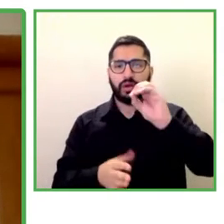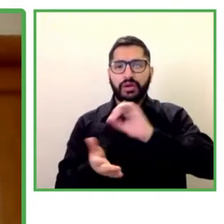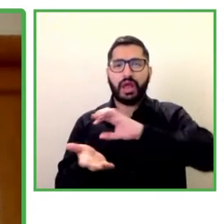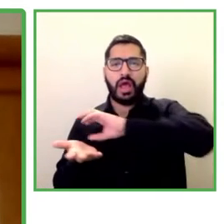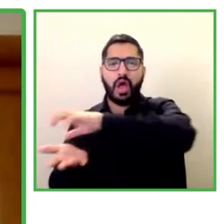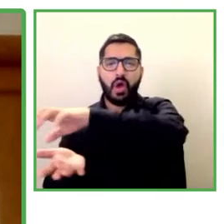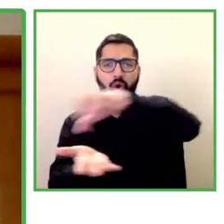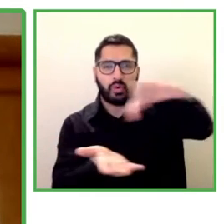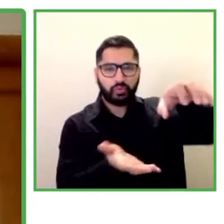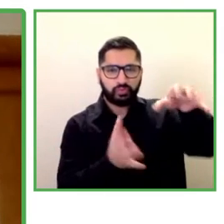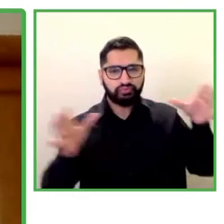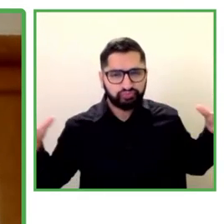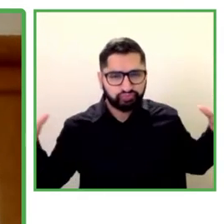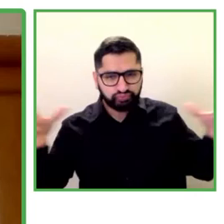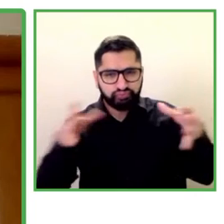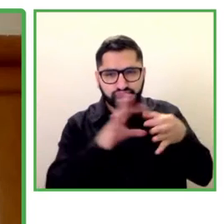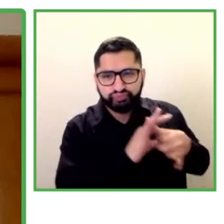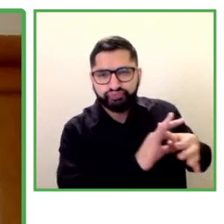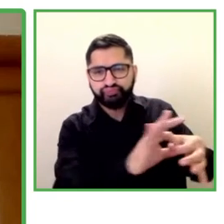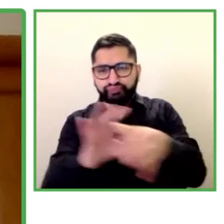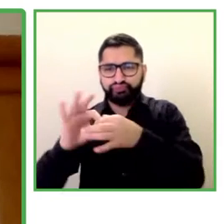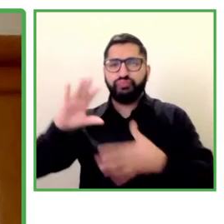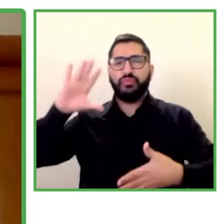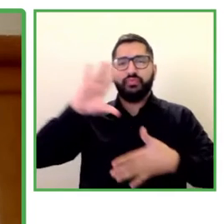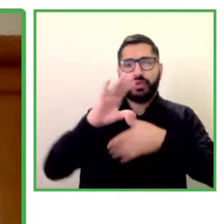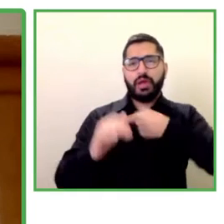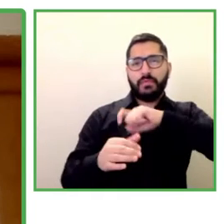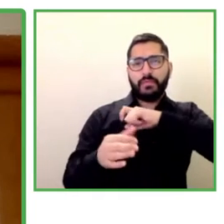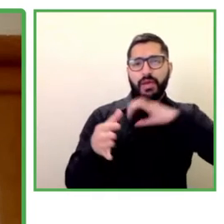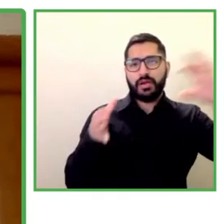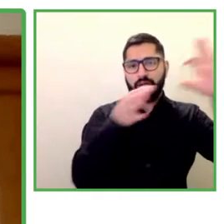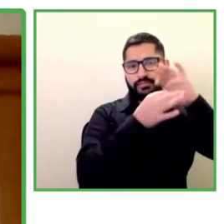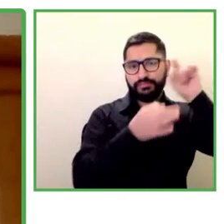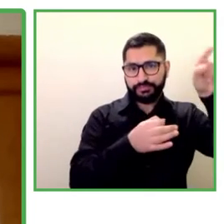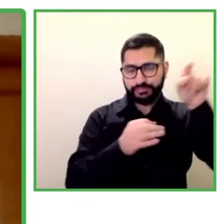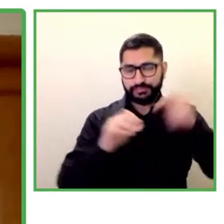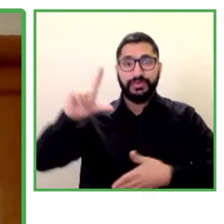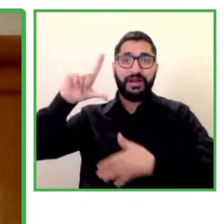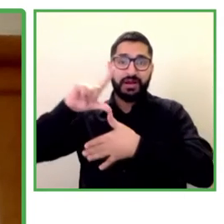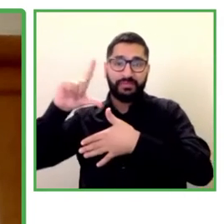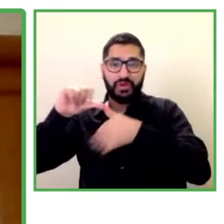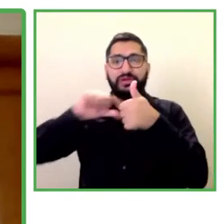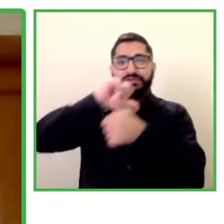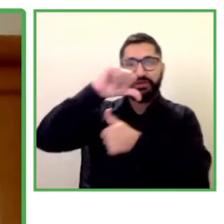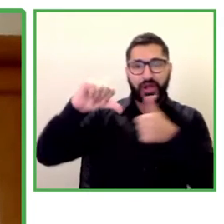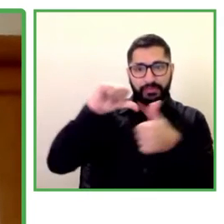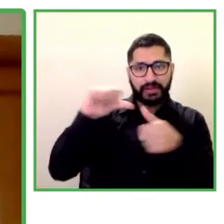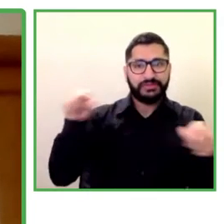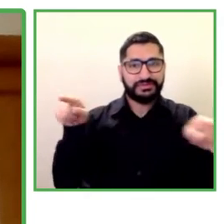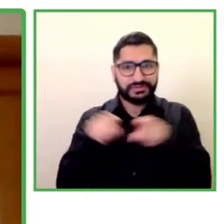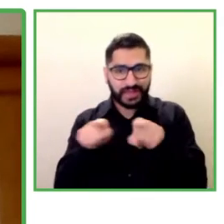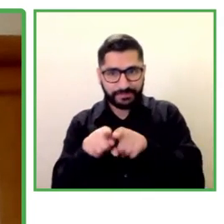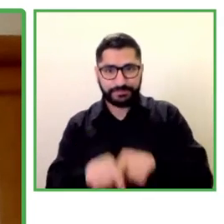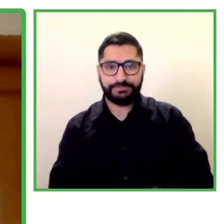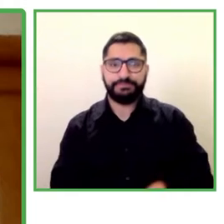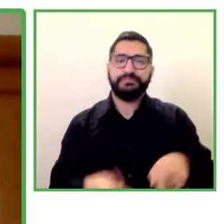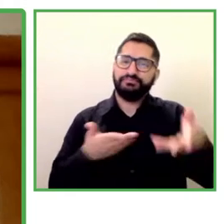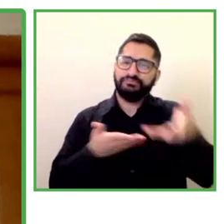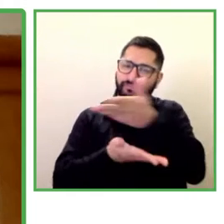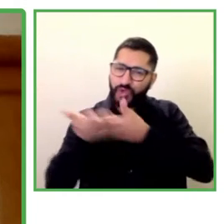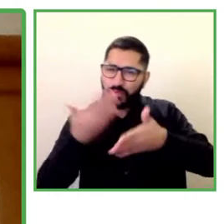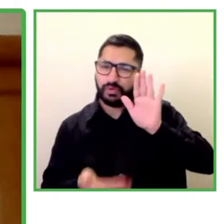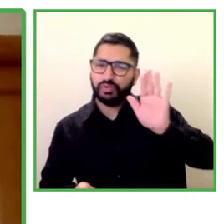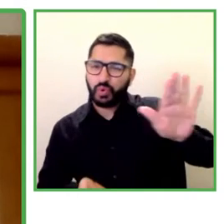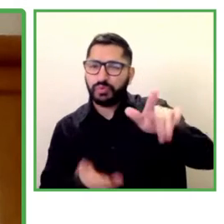Iberoamerica. So all of the countries from Latin America, the Caribbean, and the Caribbean that speak Spanish or Portuguese